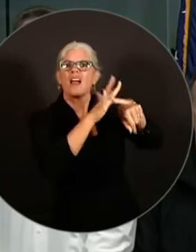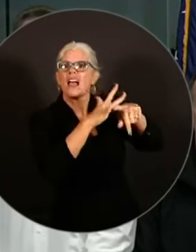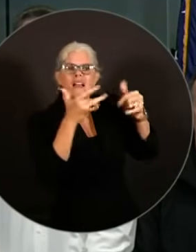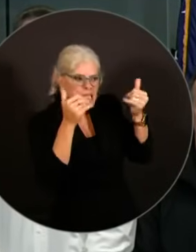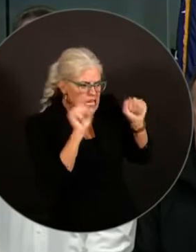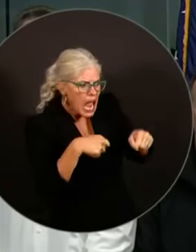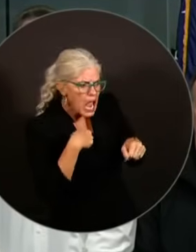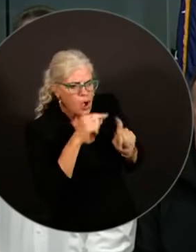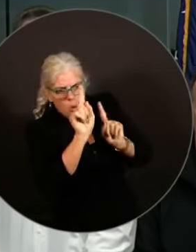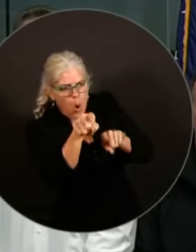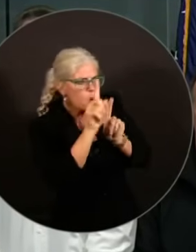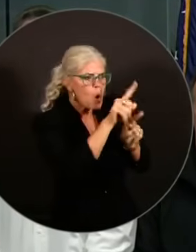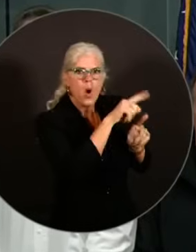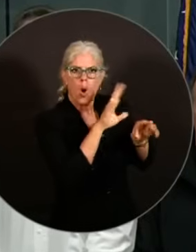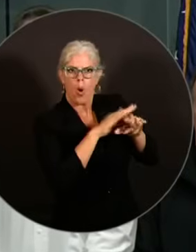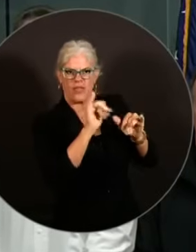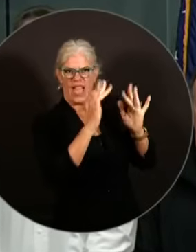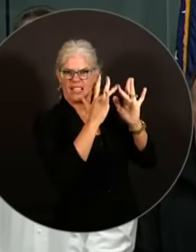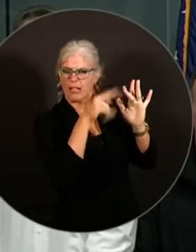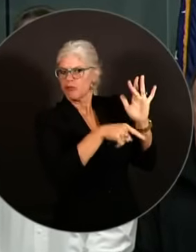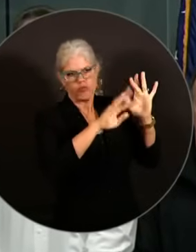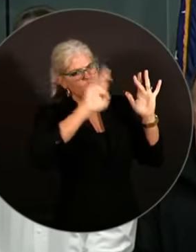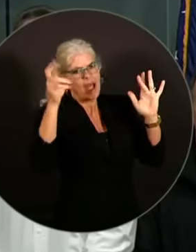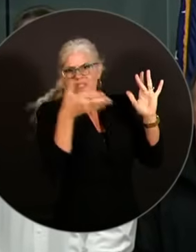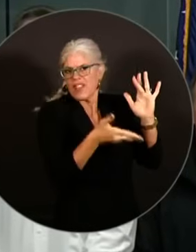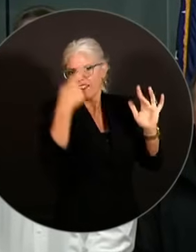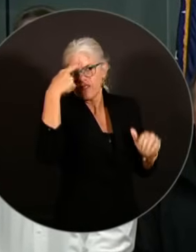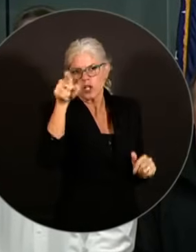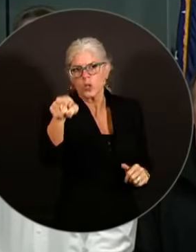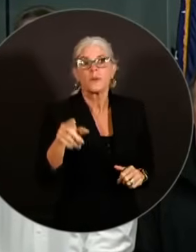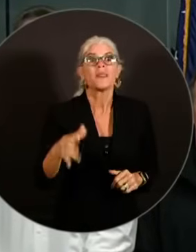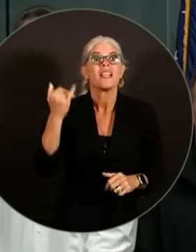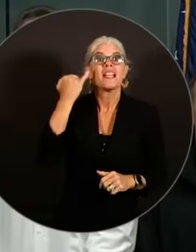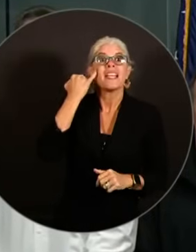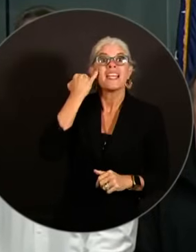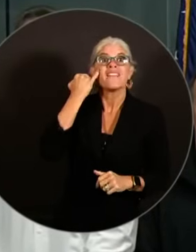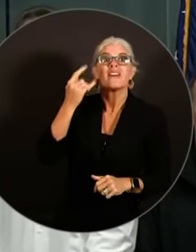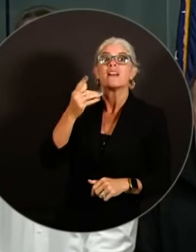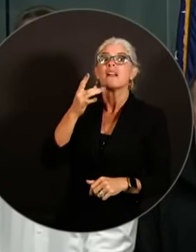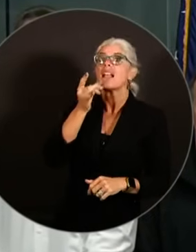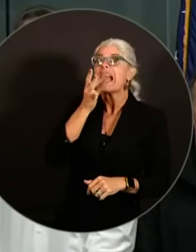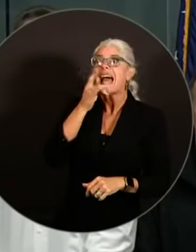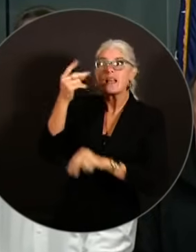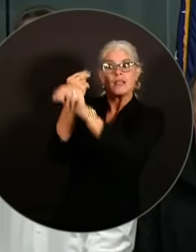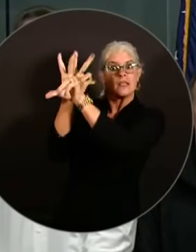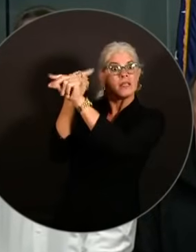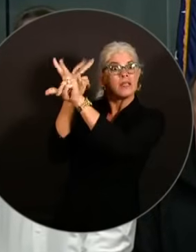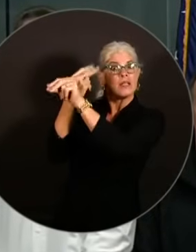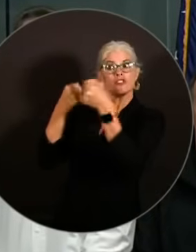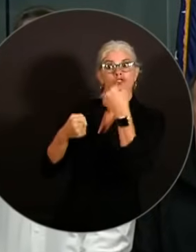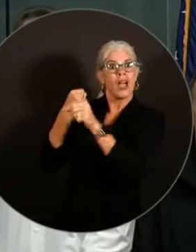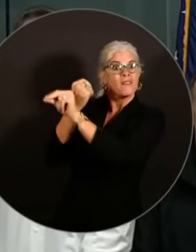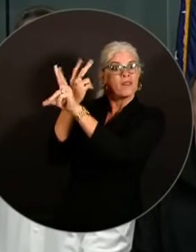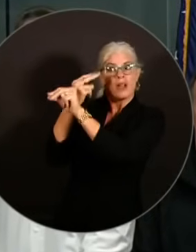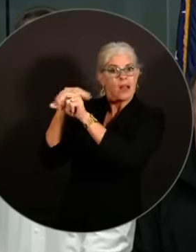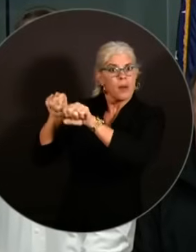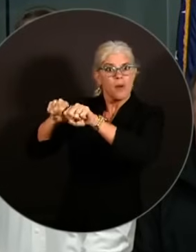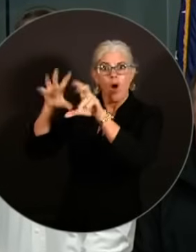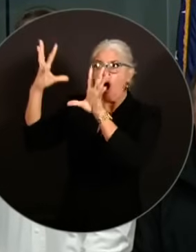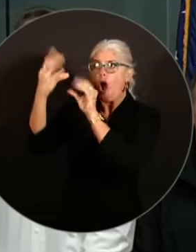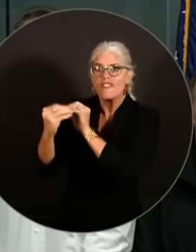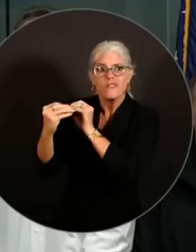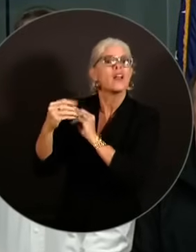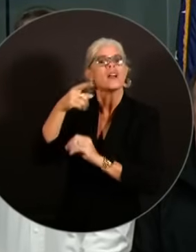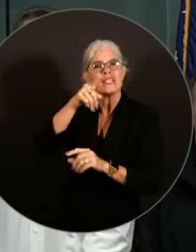experience easier for users. If traffic lights are out in your area, please drive with caution and treat each light as you would a